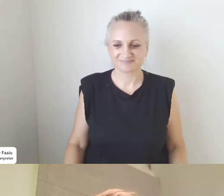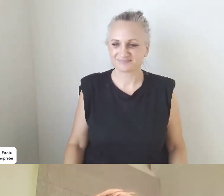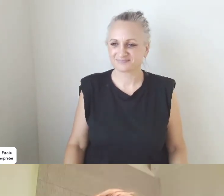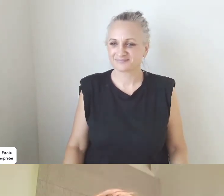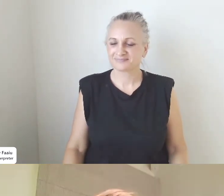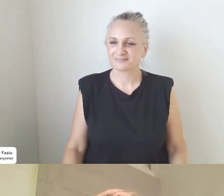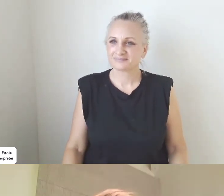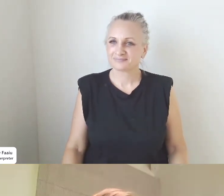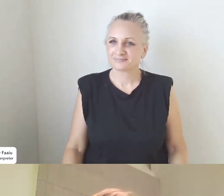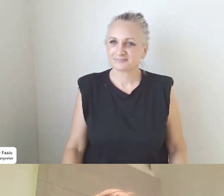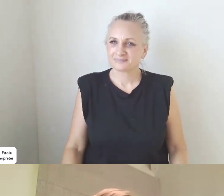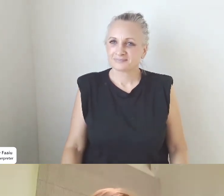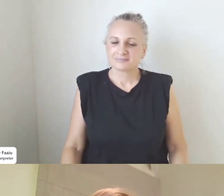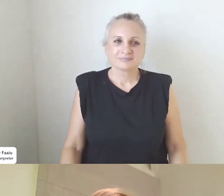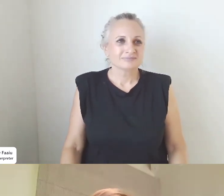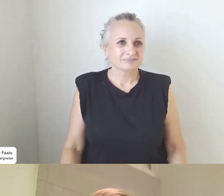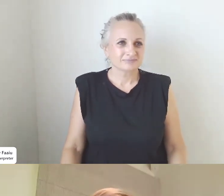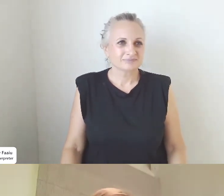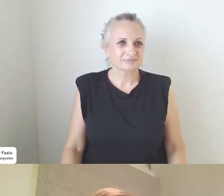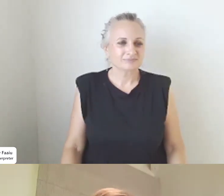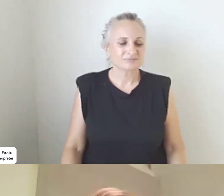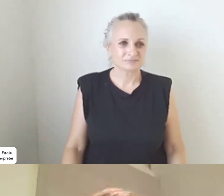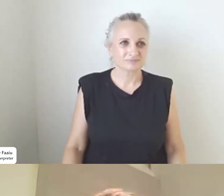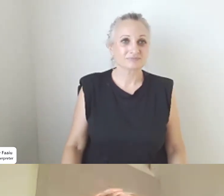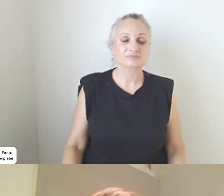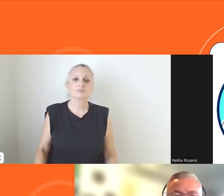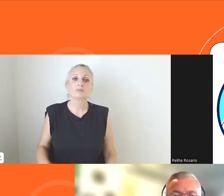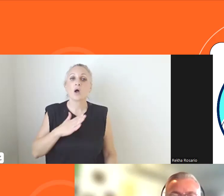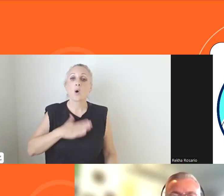So we're just going to welcome the thinkers,